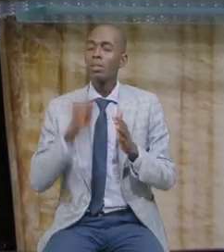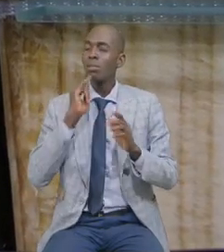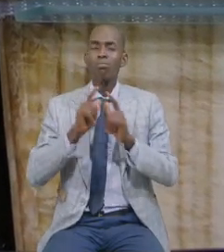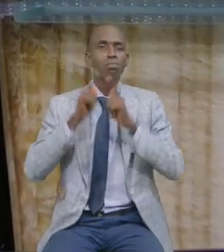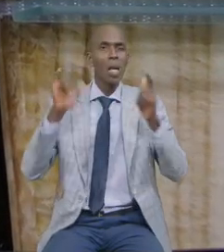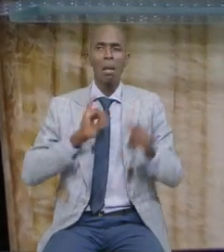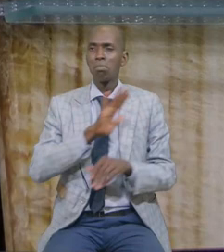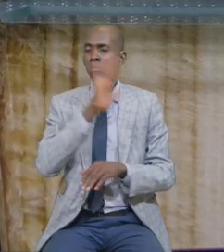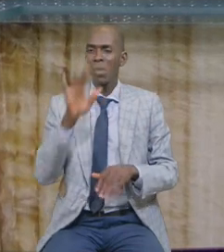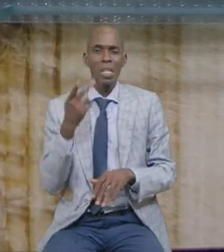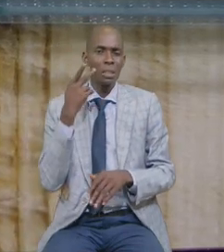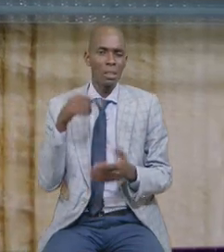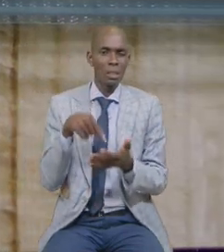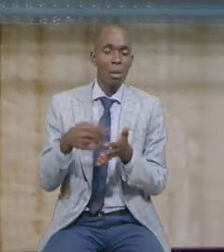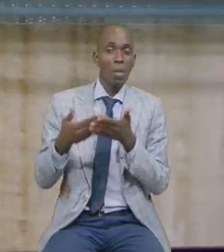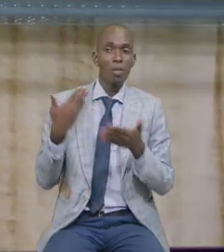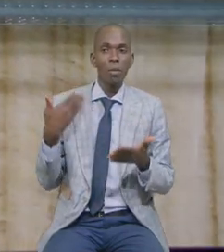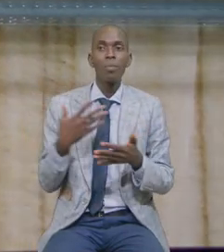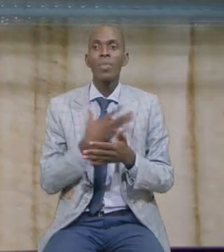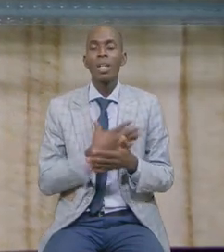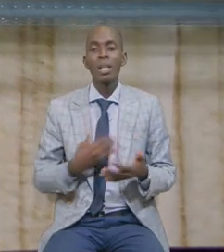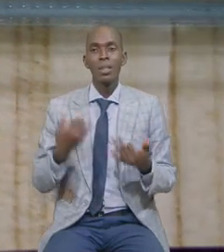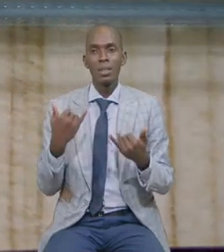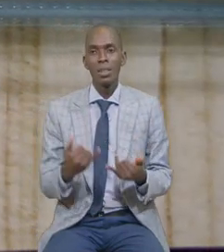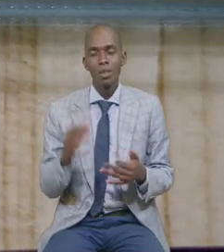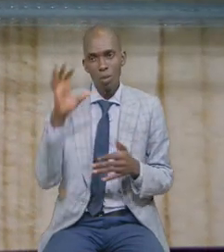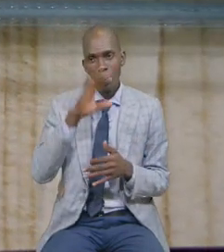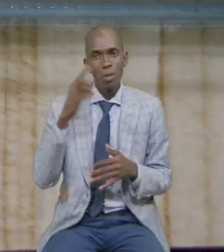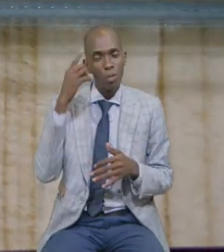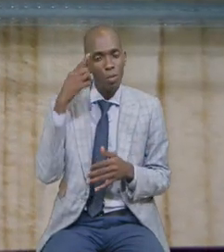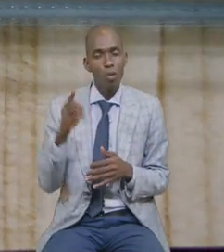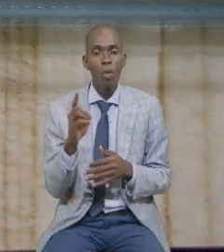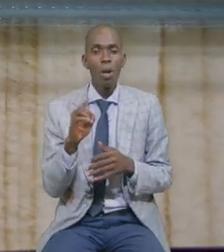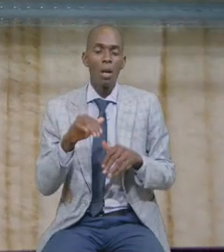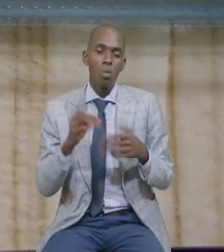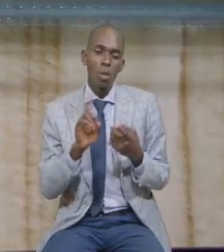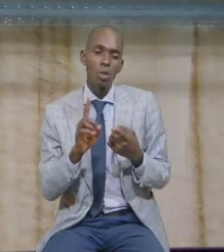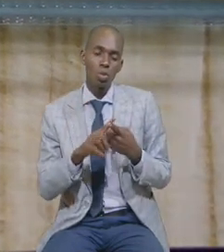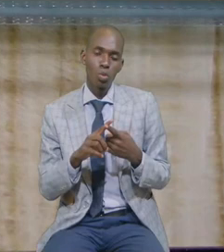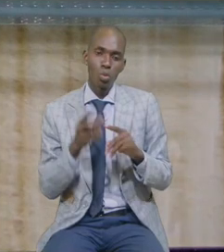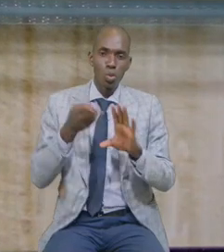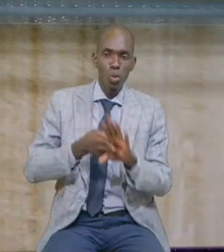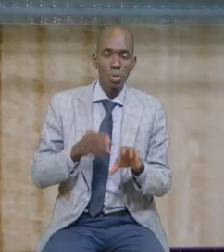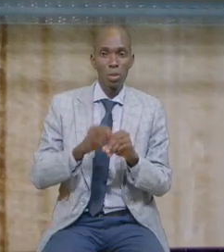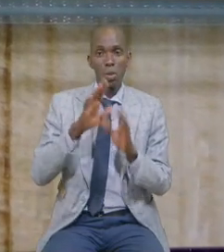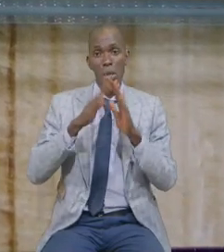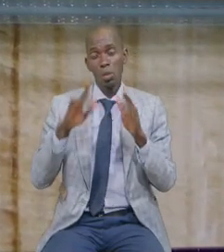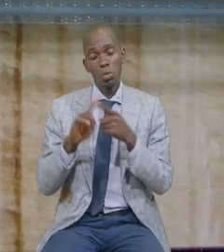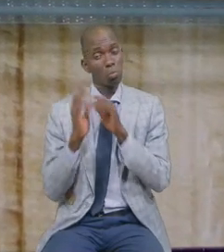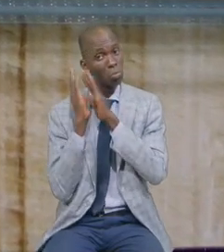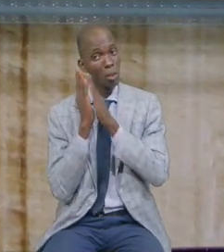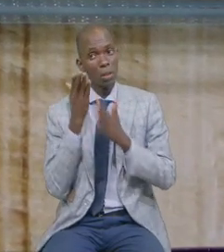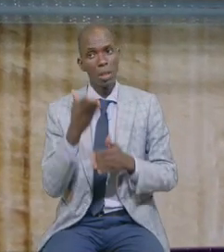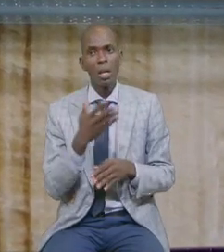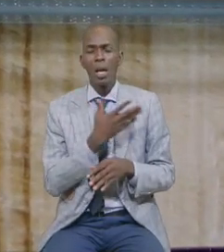this before. And now they're looking for accommodation to come and stay in your house. And look at the testimony. Who will not accommodate